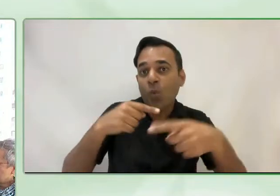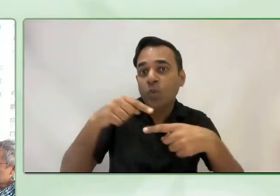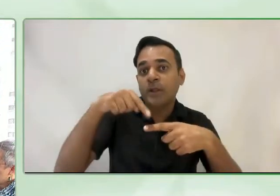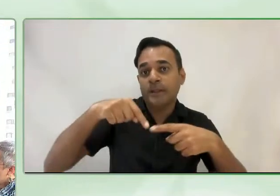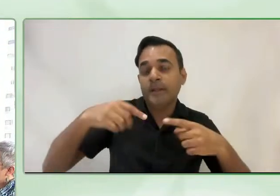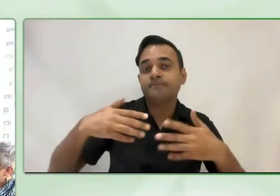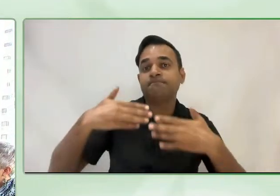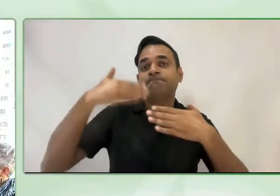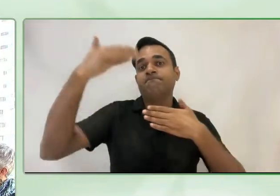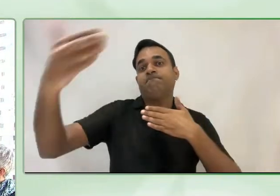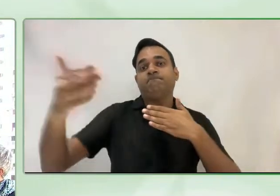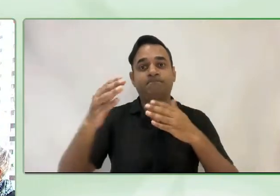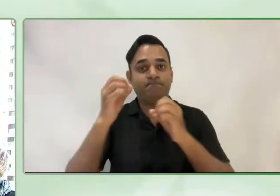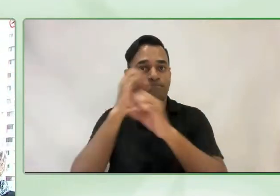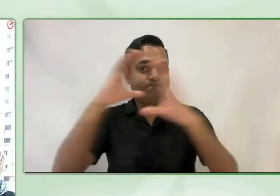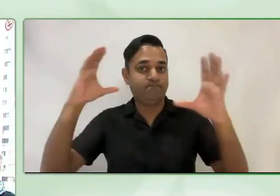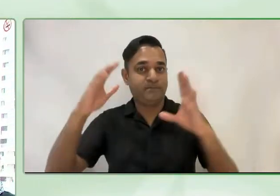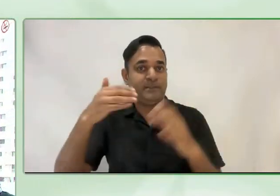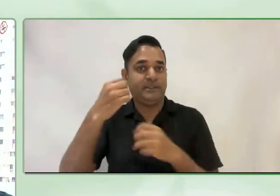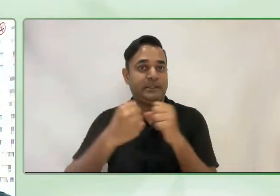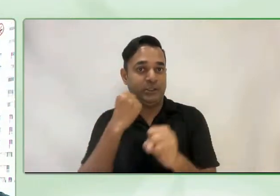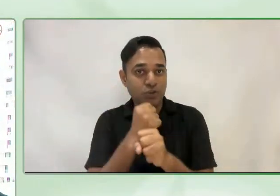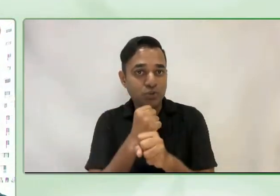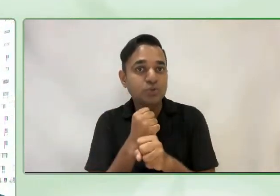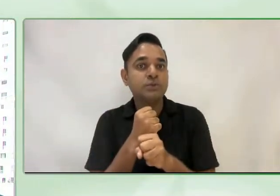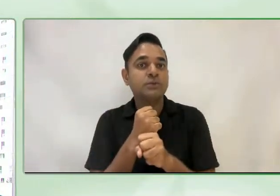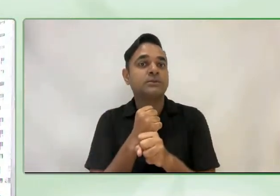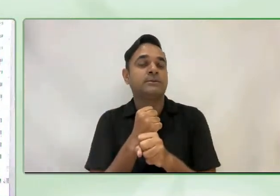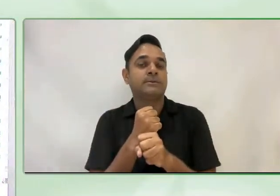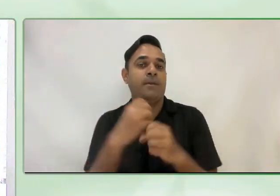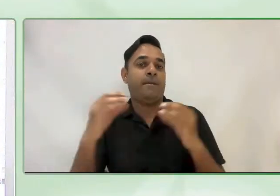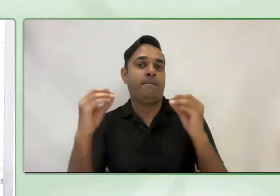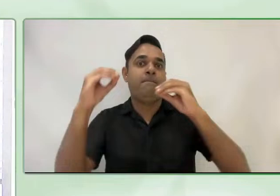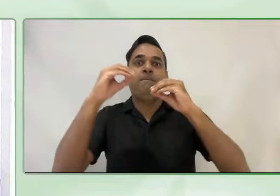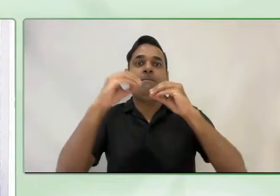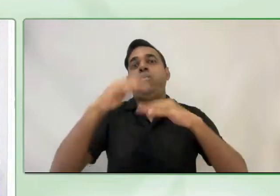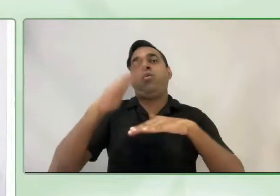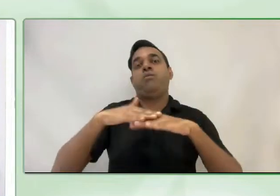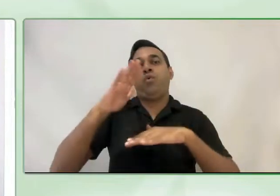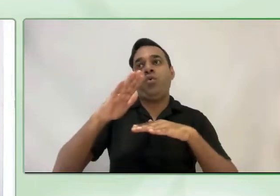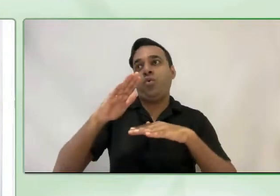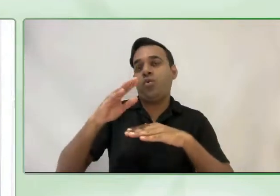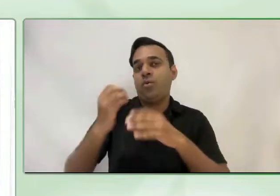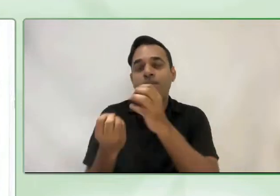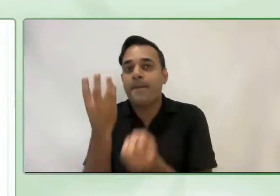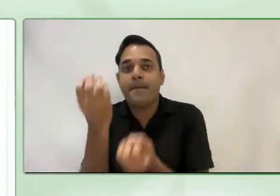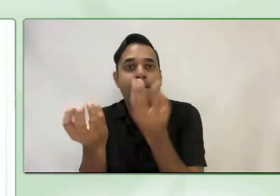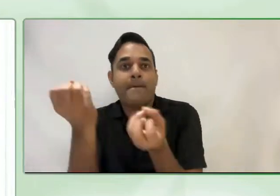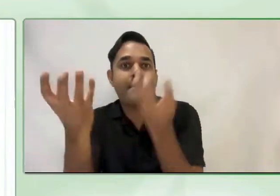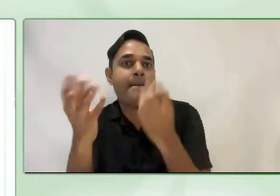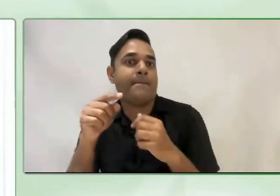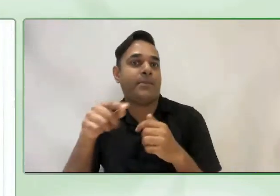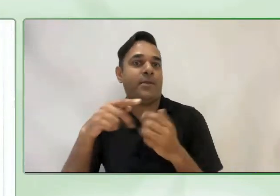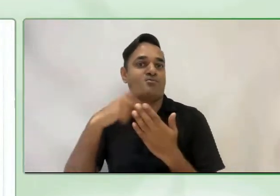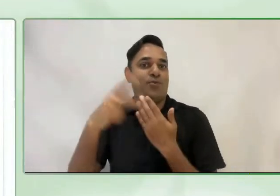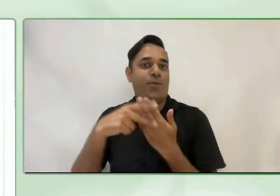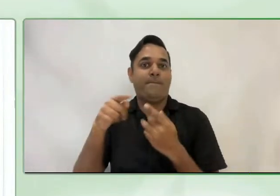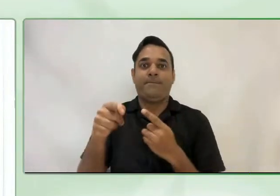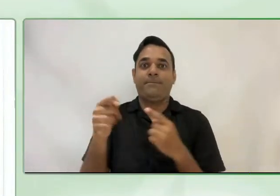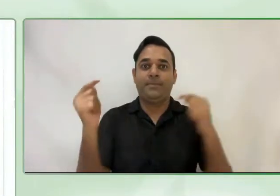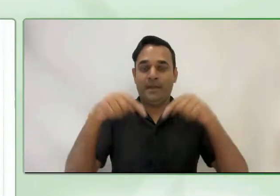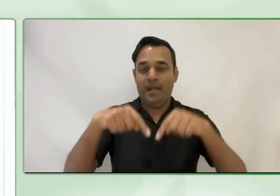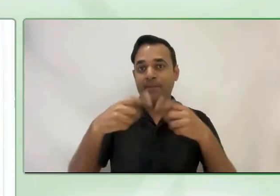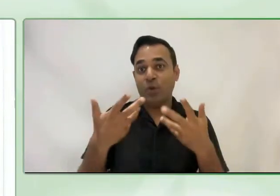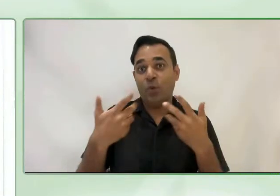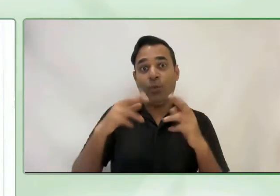up. And yes, I wish everyone here a nice conference. Enjoy the sessions, enjoy the networking. To the audience